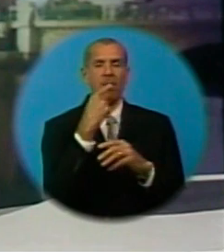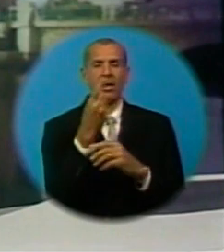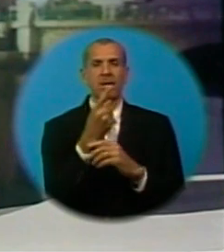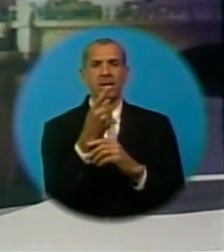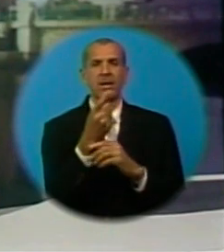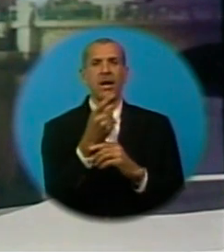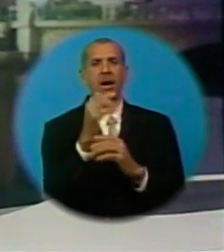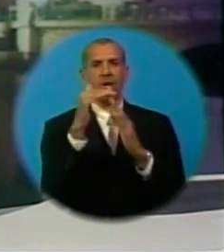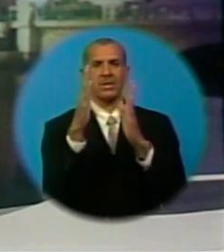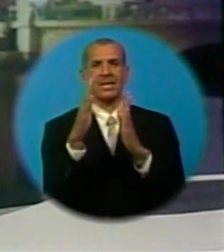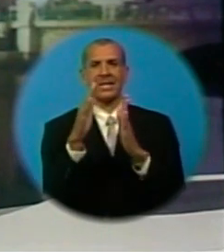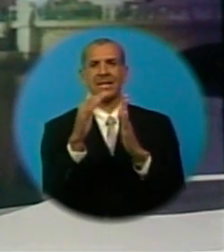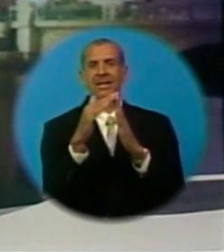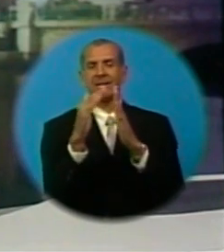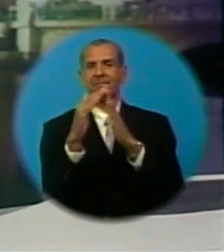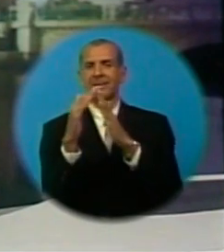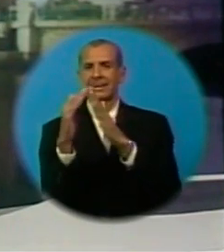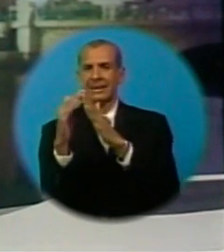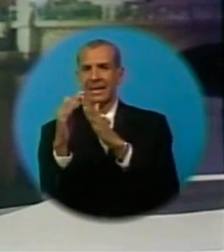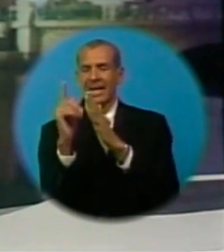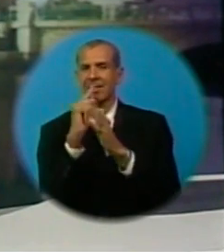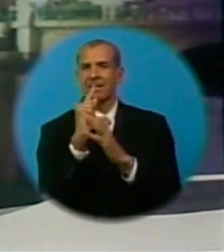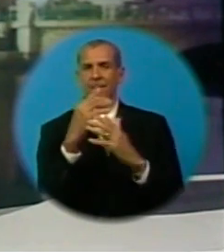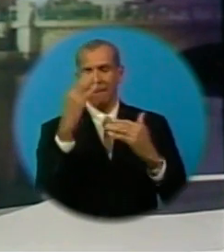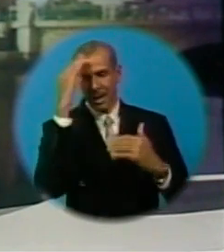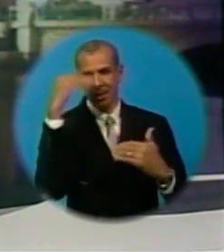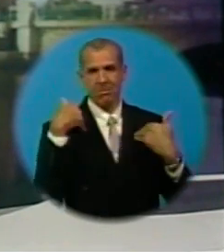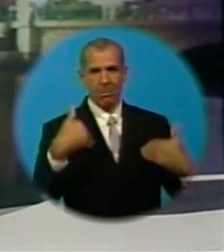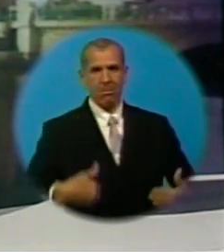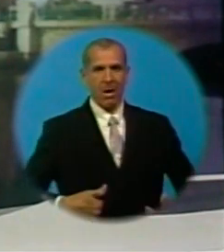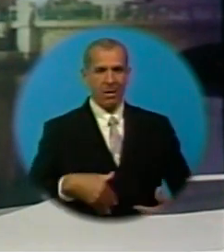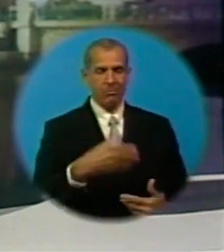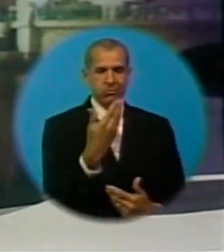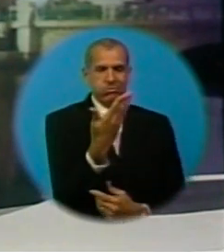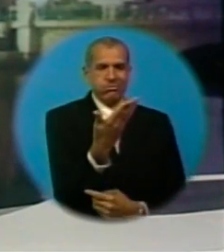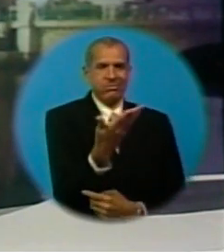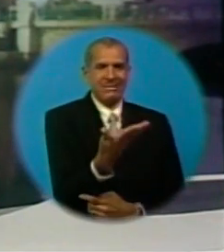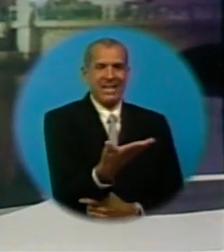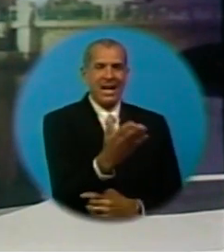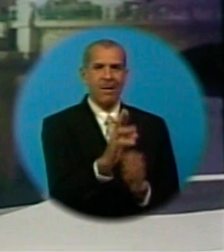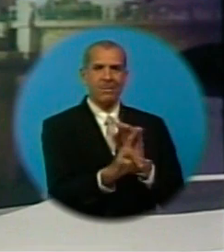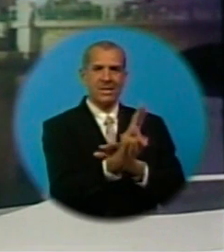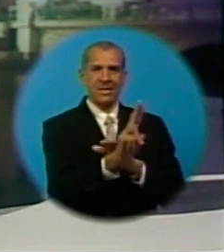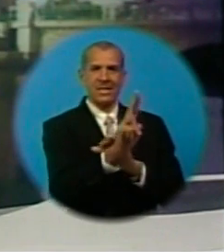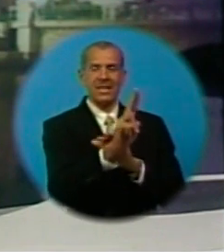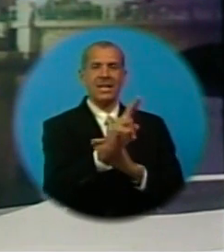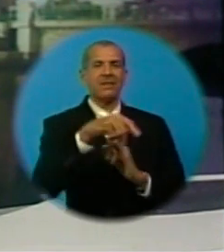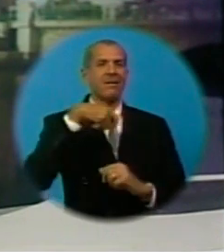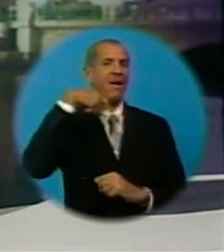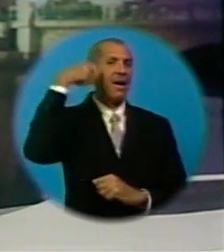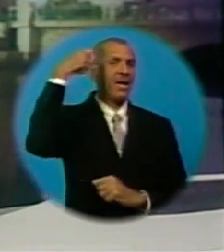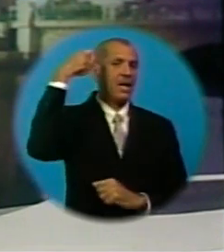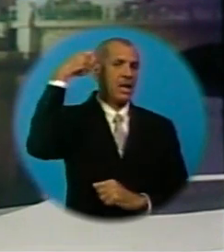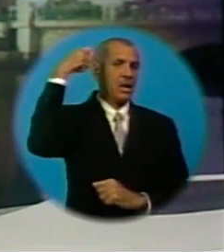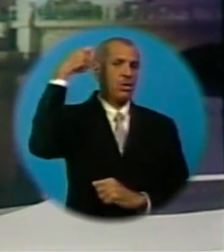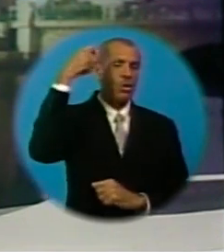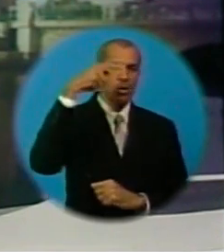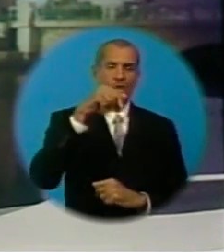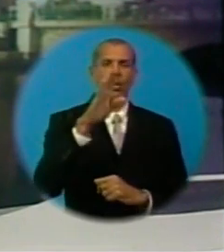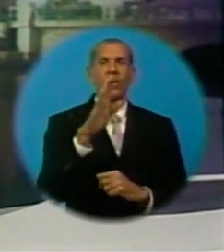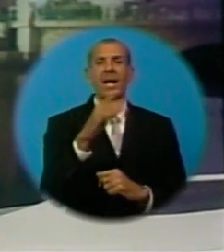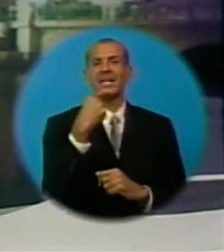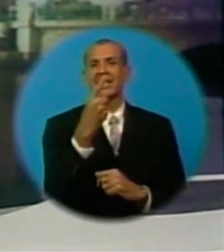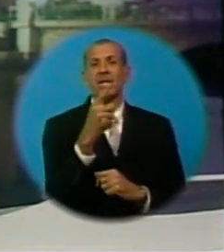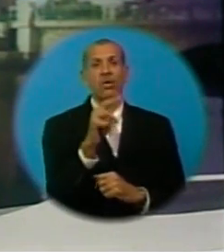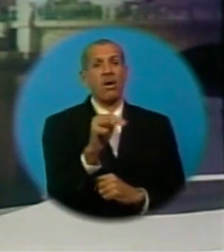the city. Lawmen say upon entering, the body of the man was discovered in the upstairs apartment, hanging in a doorway. Reports are that